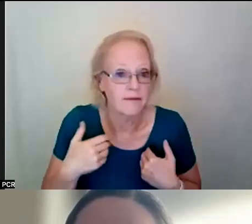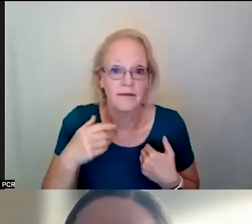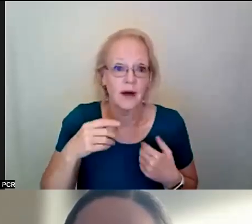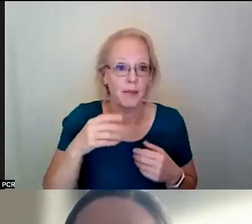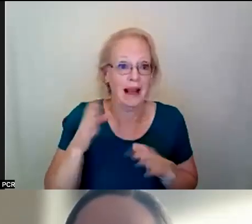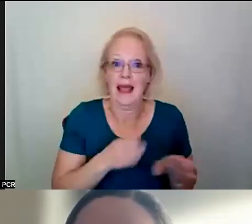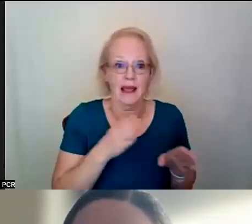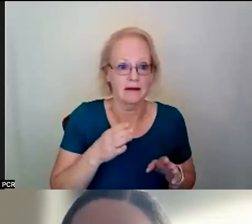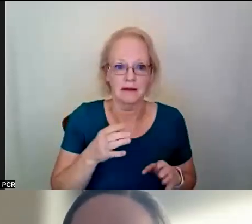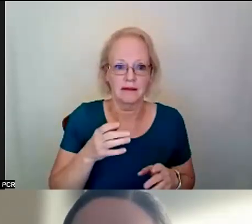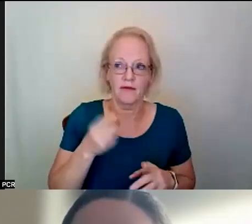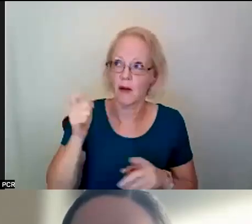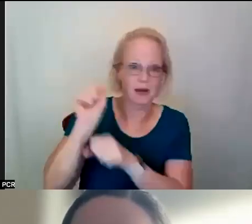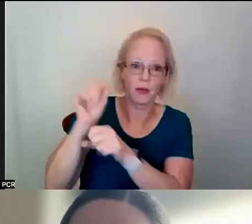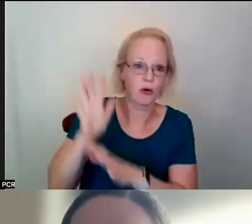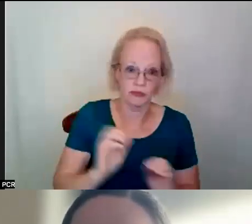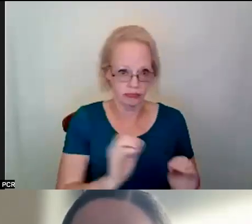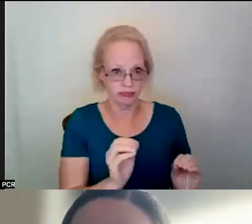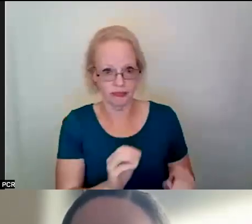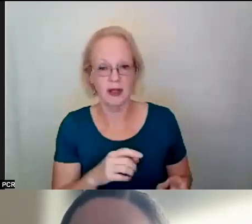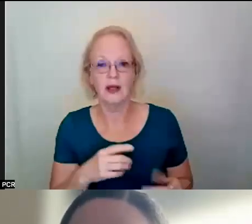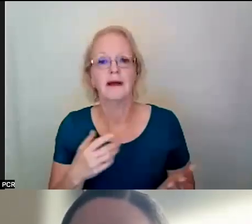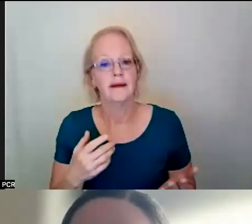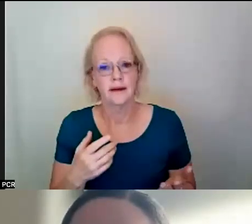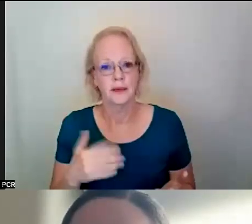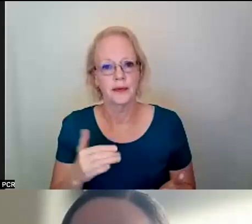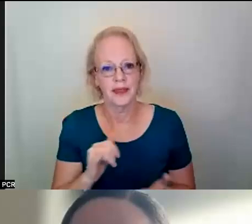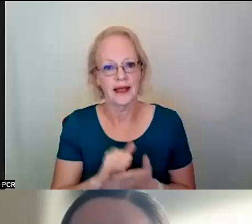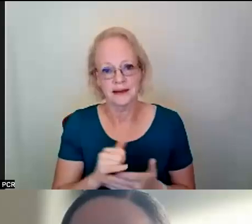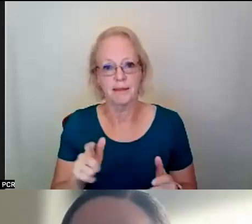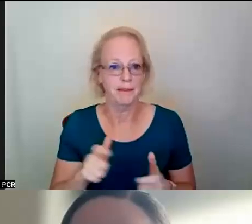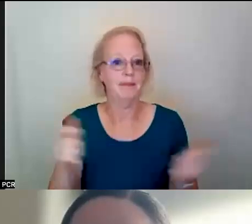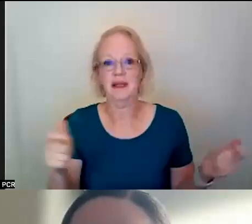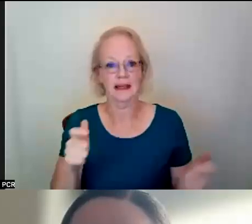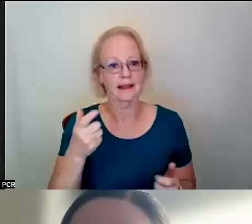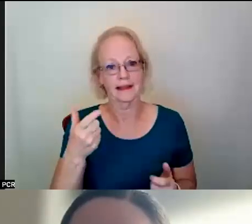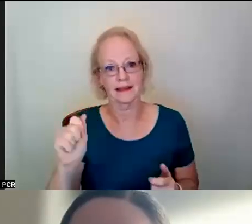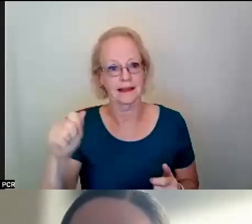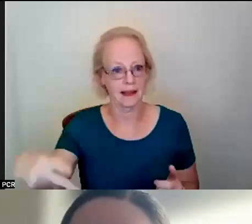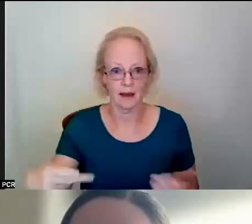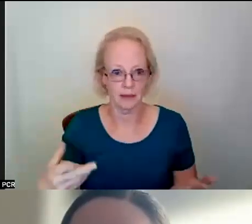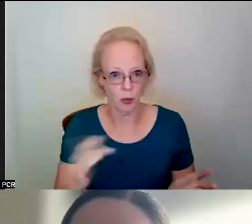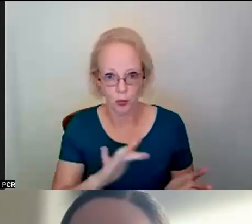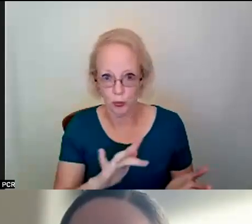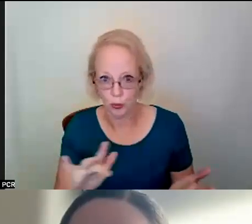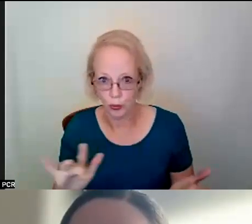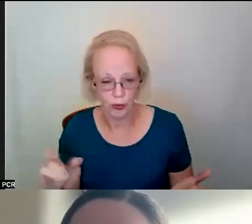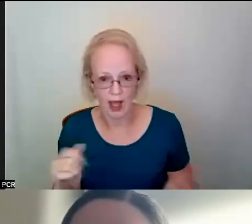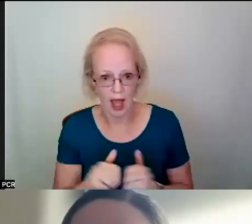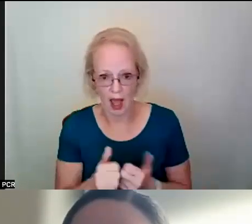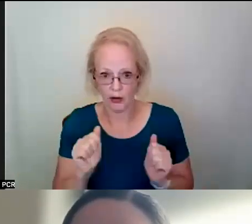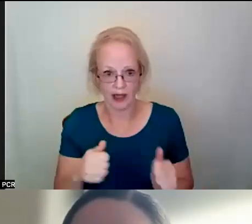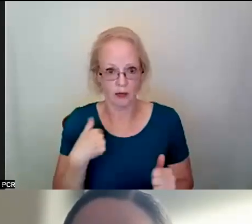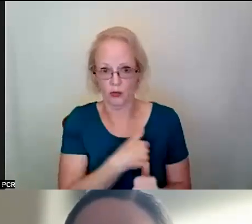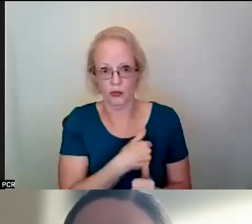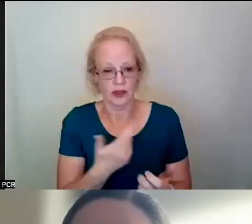huge vacuum. And how that vacuum can be filled is difficult to answer, but